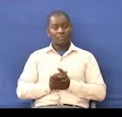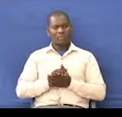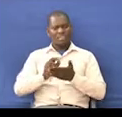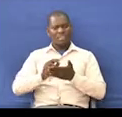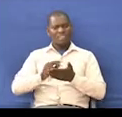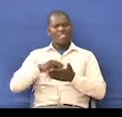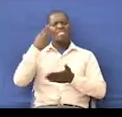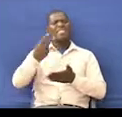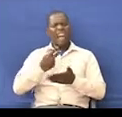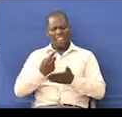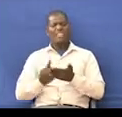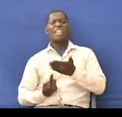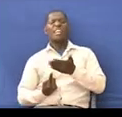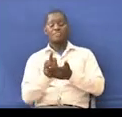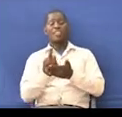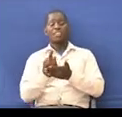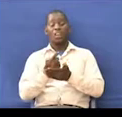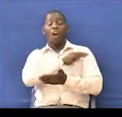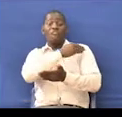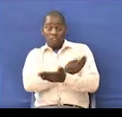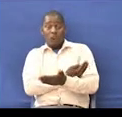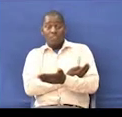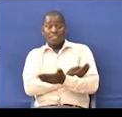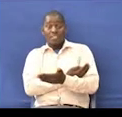turning effects of a force.